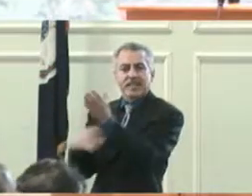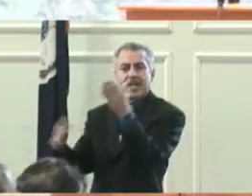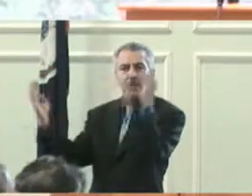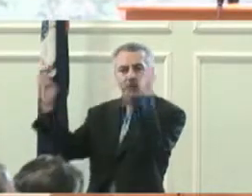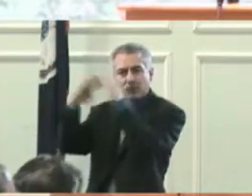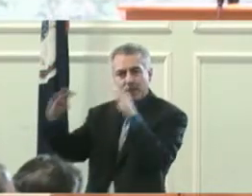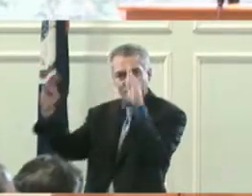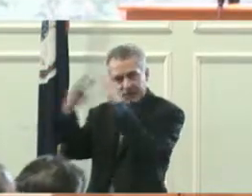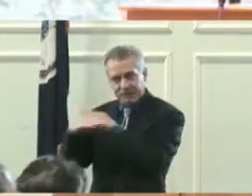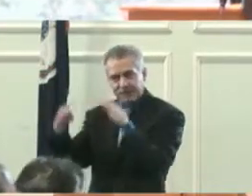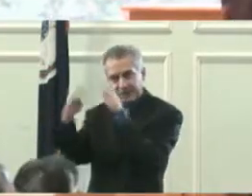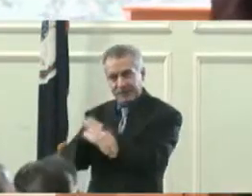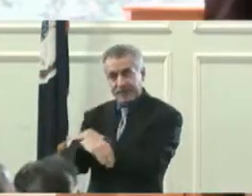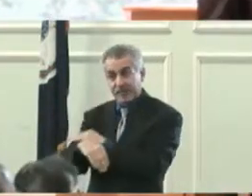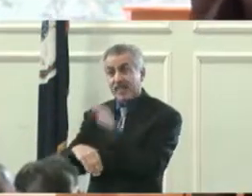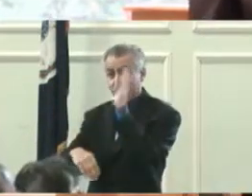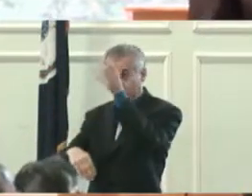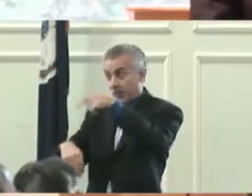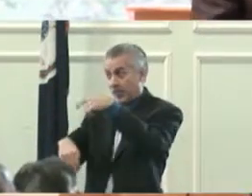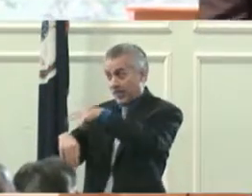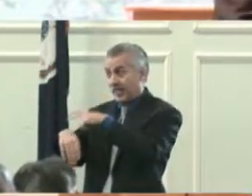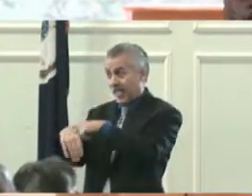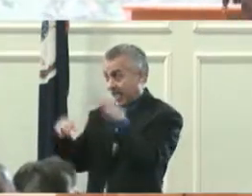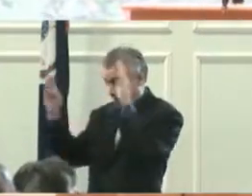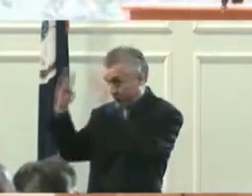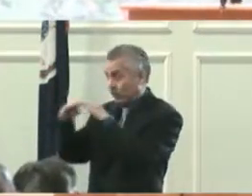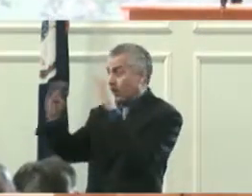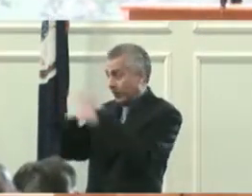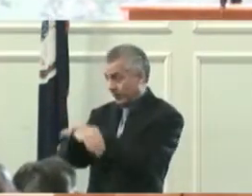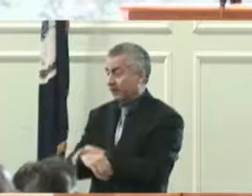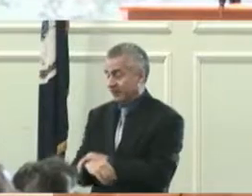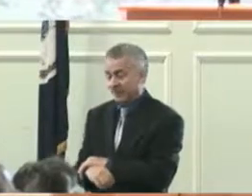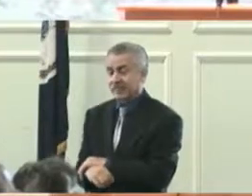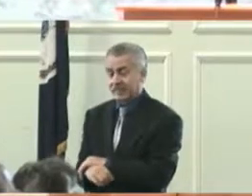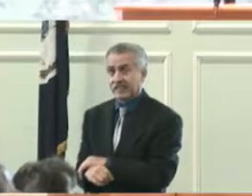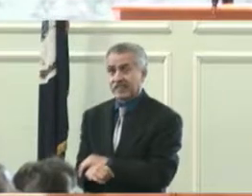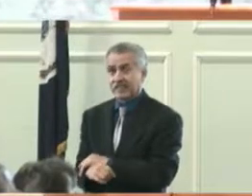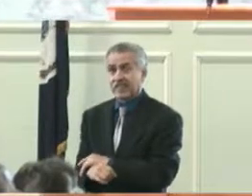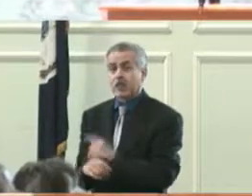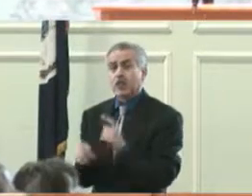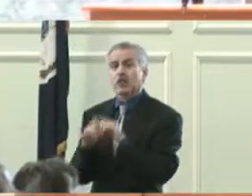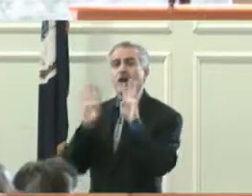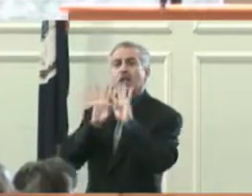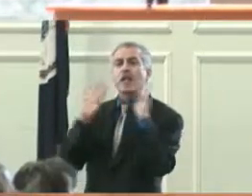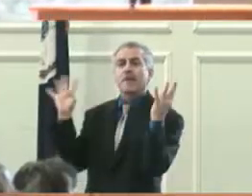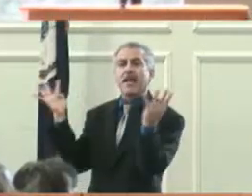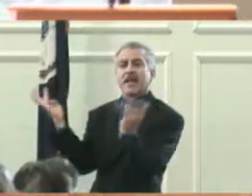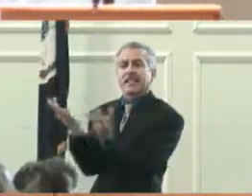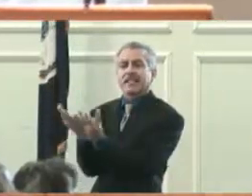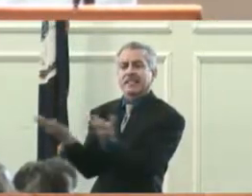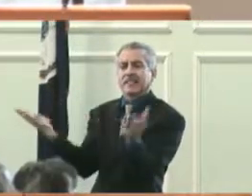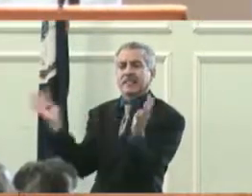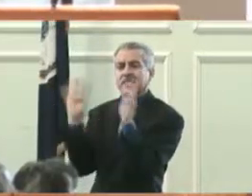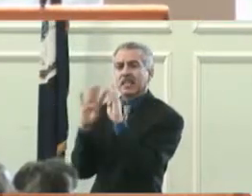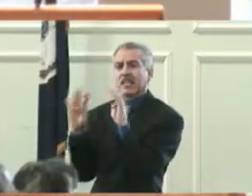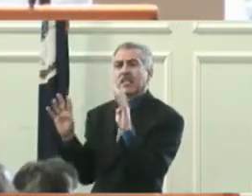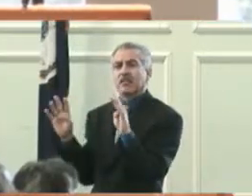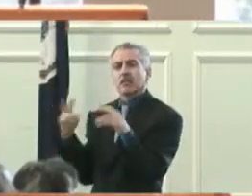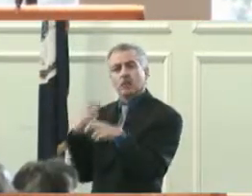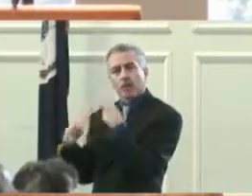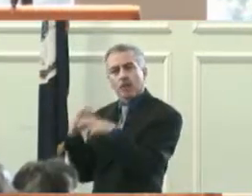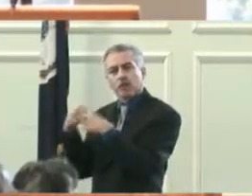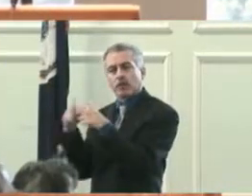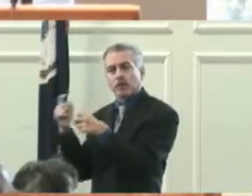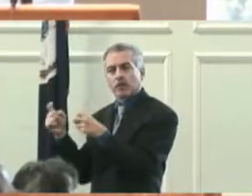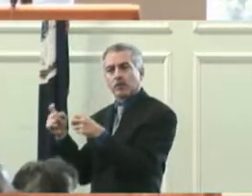going to be a time of trouble. God will have a people that, when surrounded by catastrophe, will look to Jesus as their